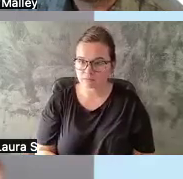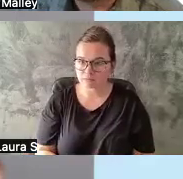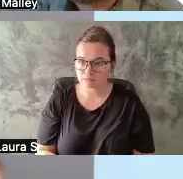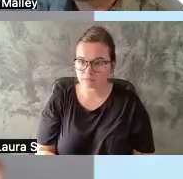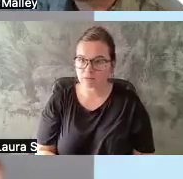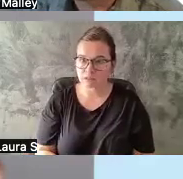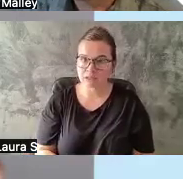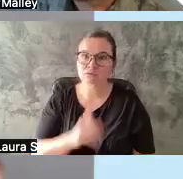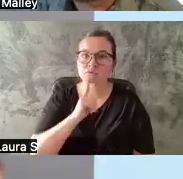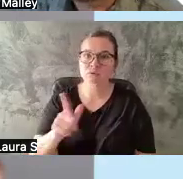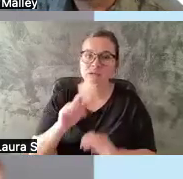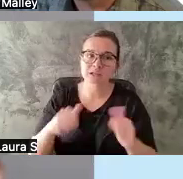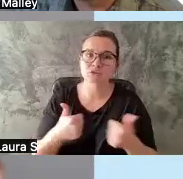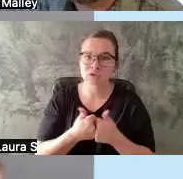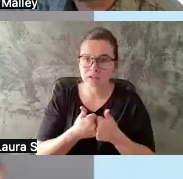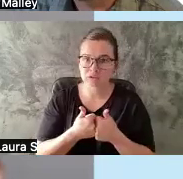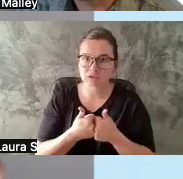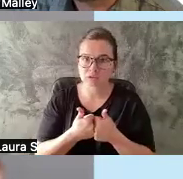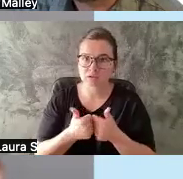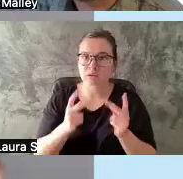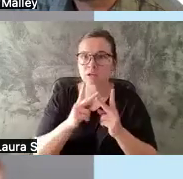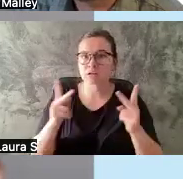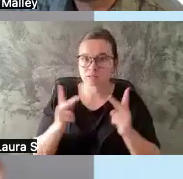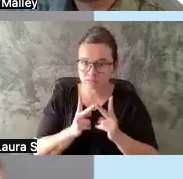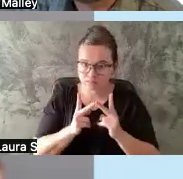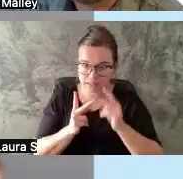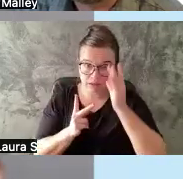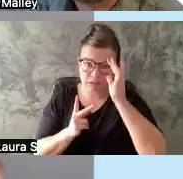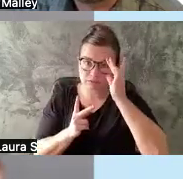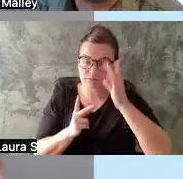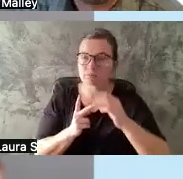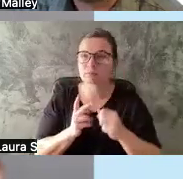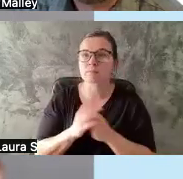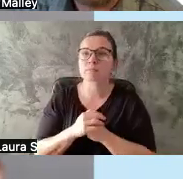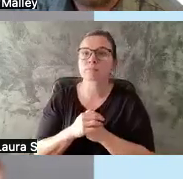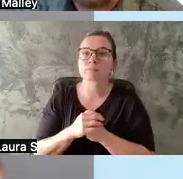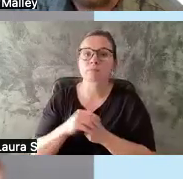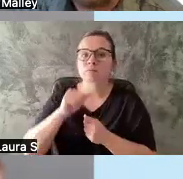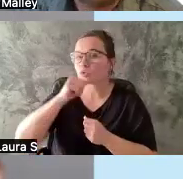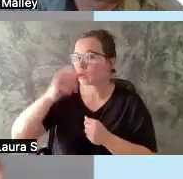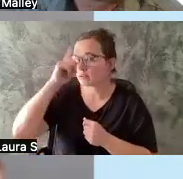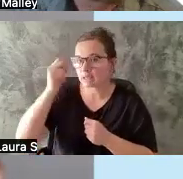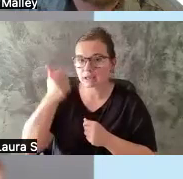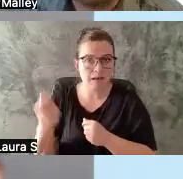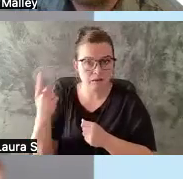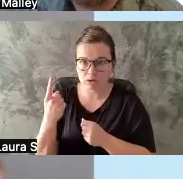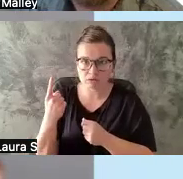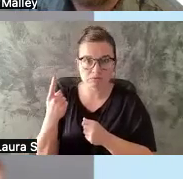it's a really challenging place because, you know, I don't think anybody